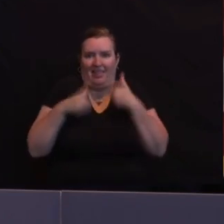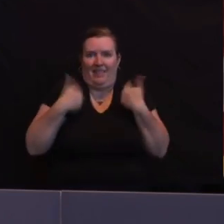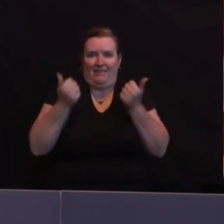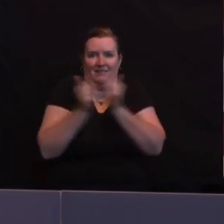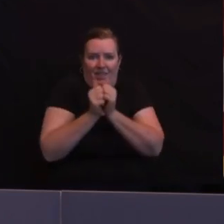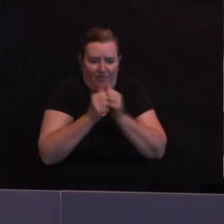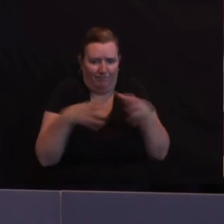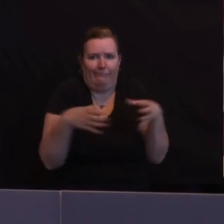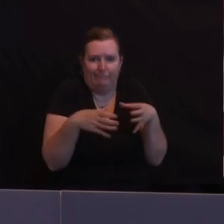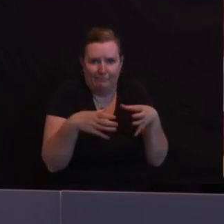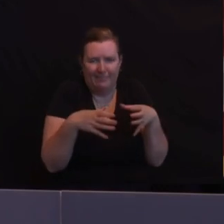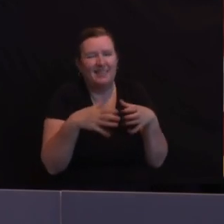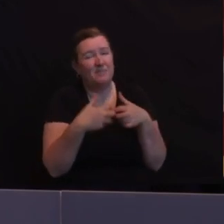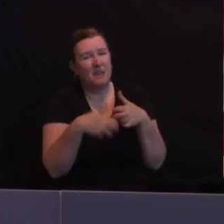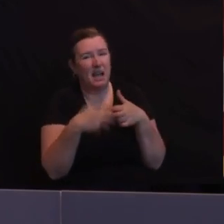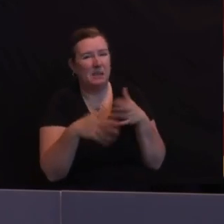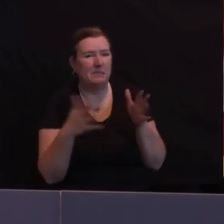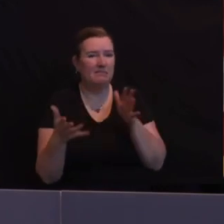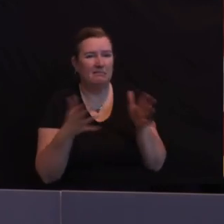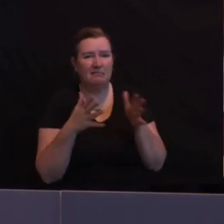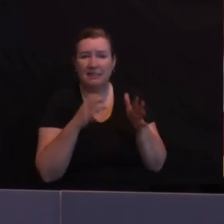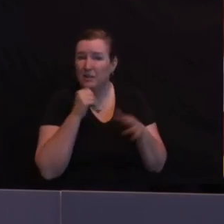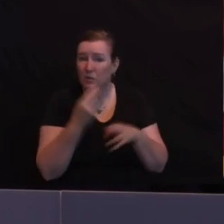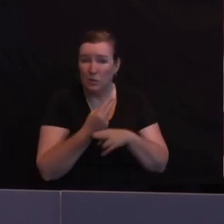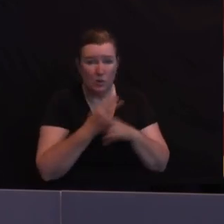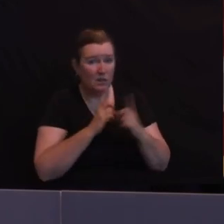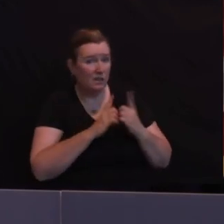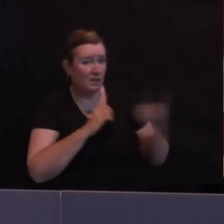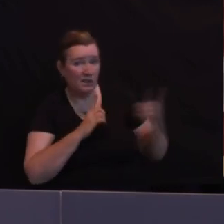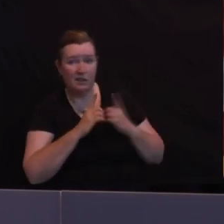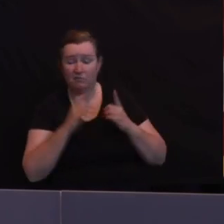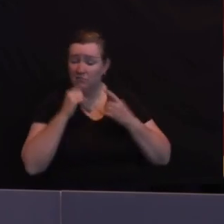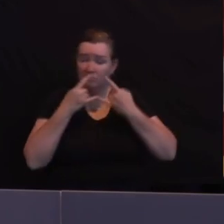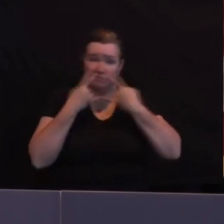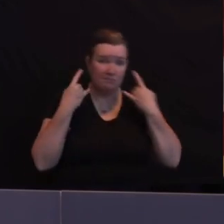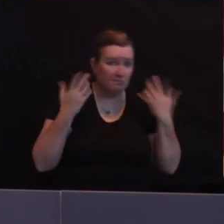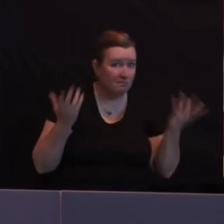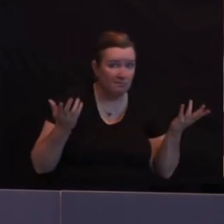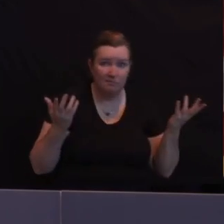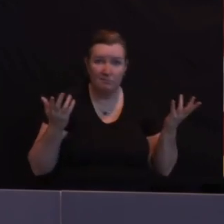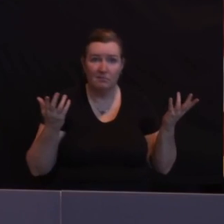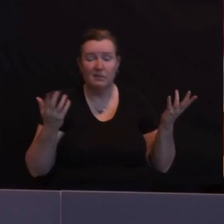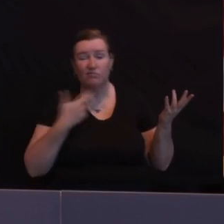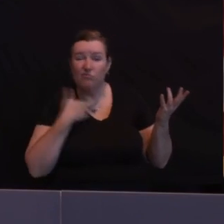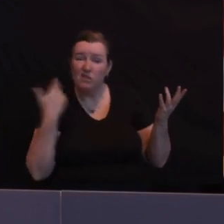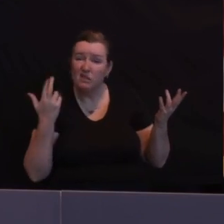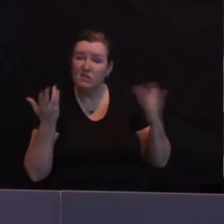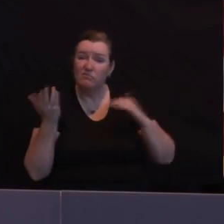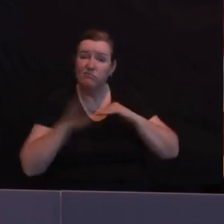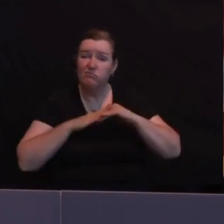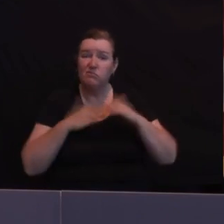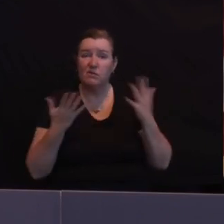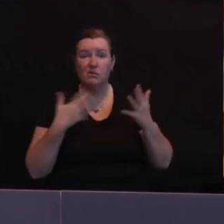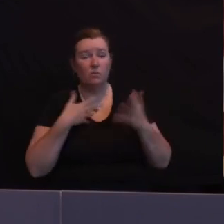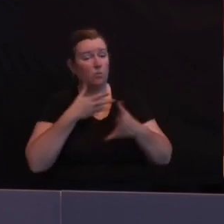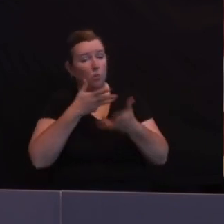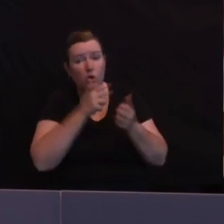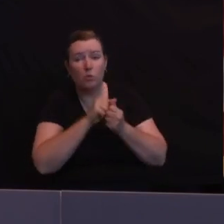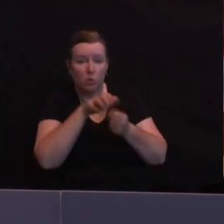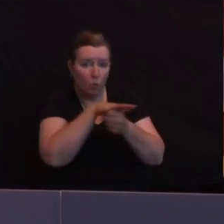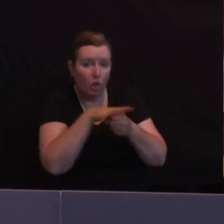if masking and social physical distancing is not adhered to. We are working with local health departments and